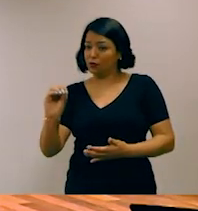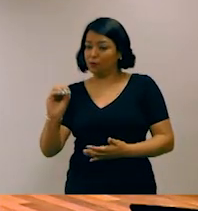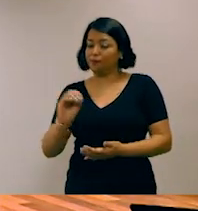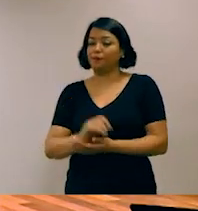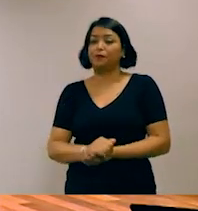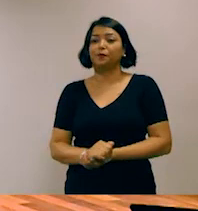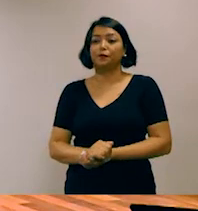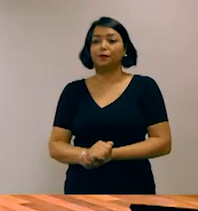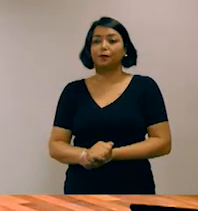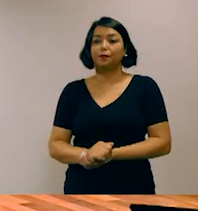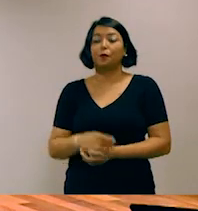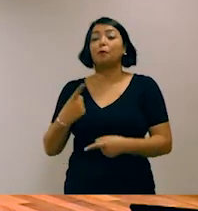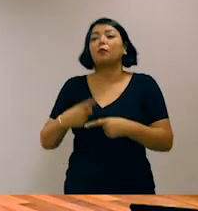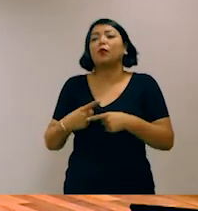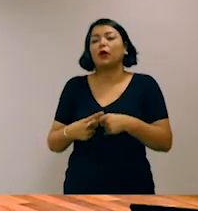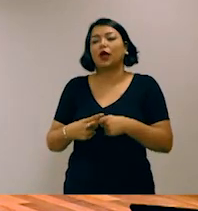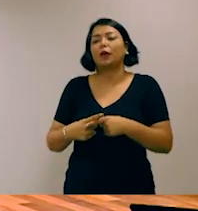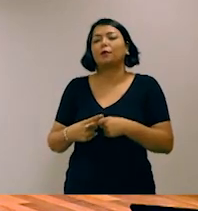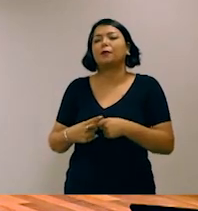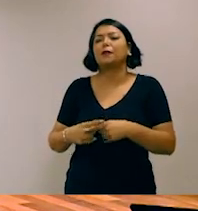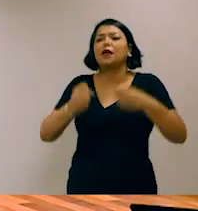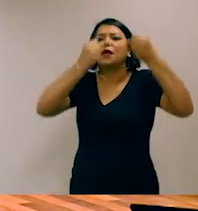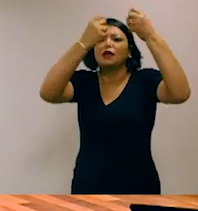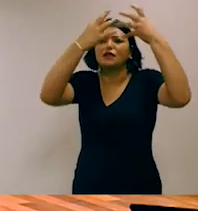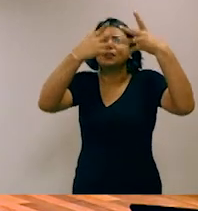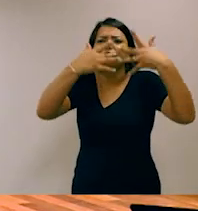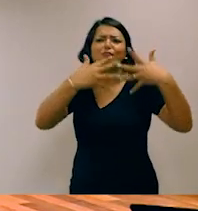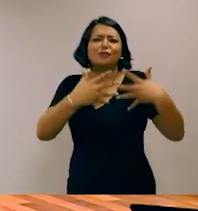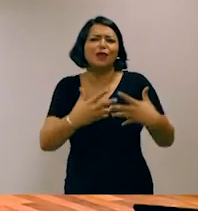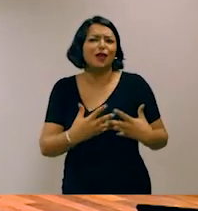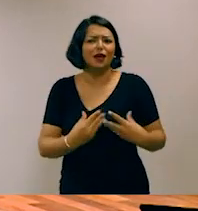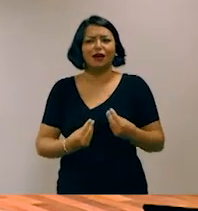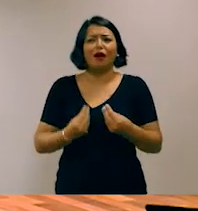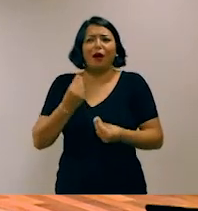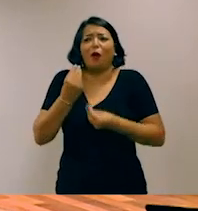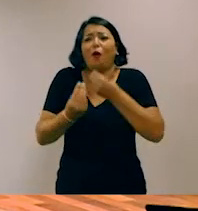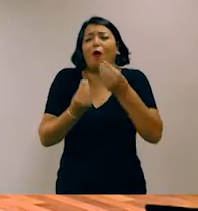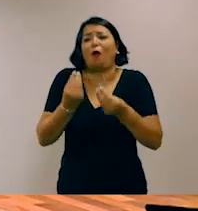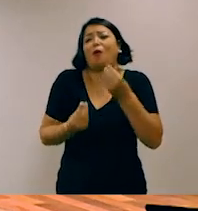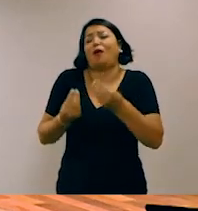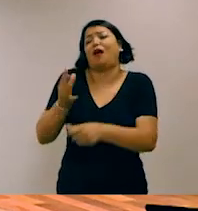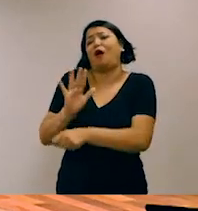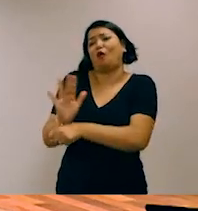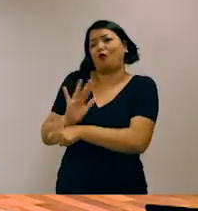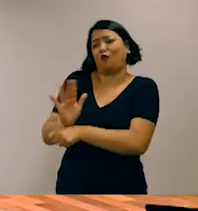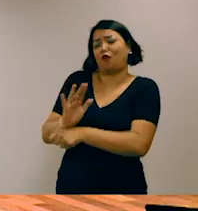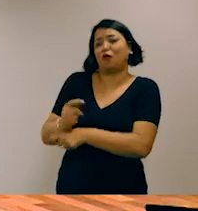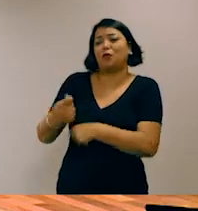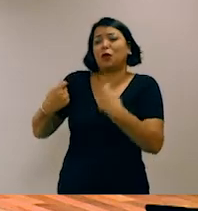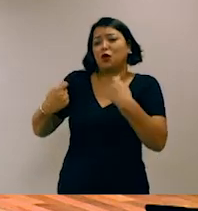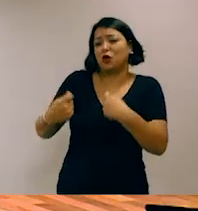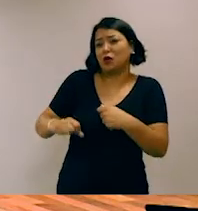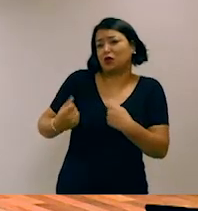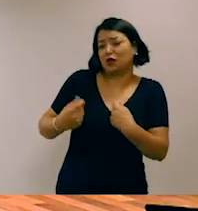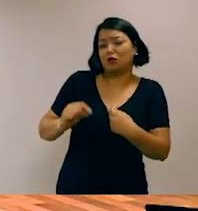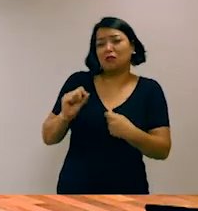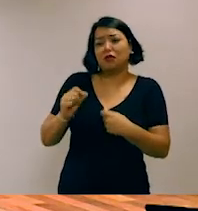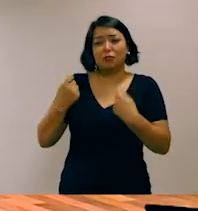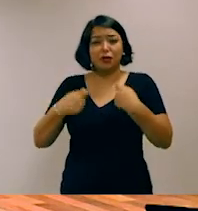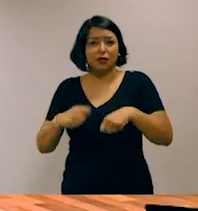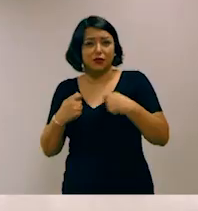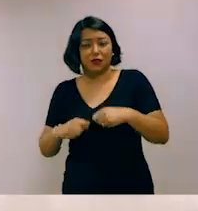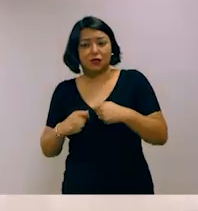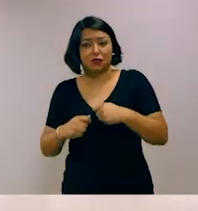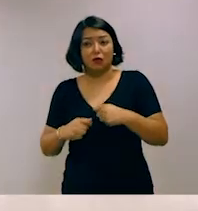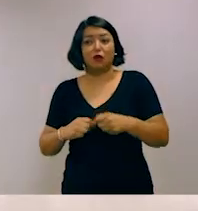works as if it were a flowchart or a scheme of the